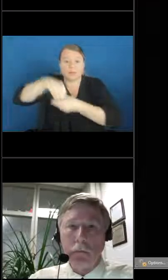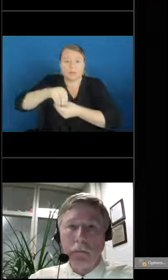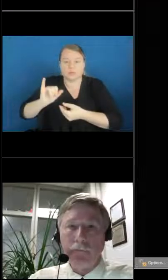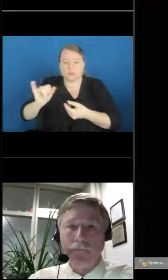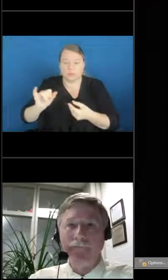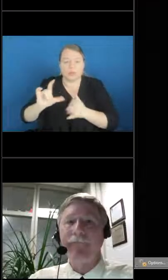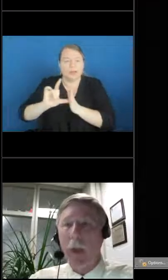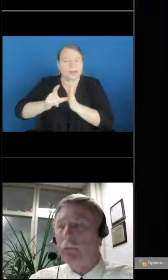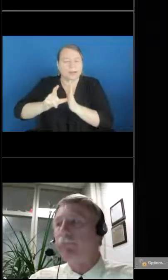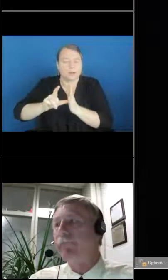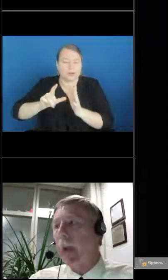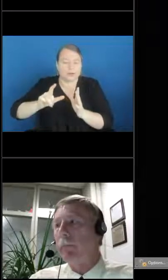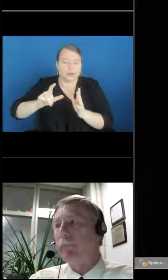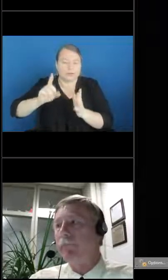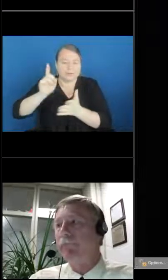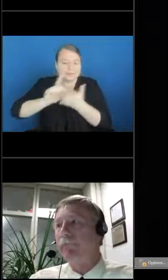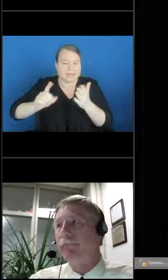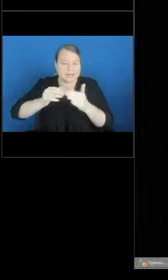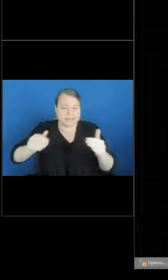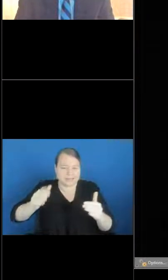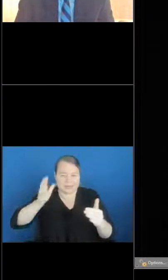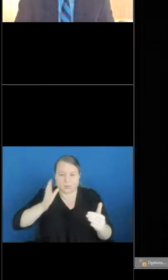design stage. Okay.